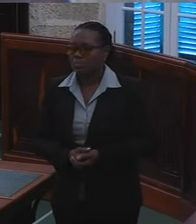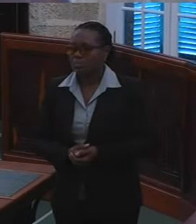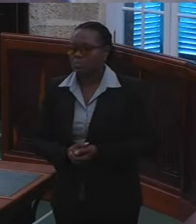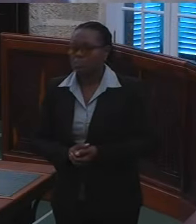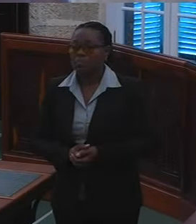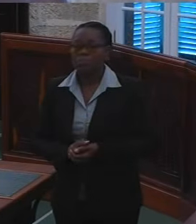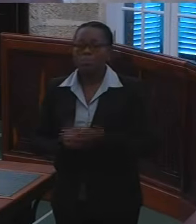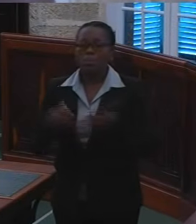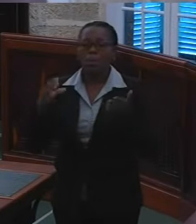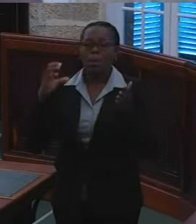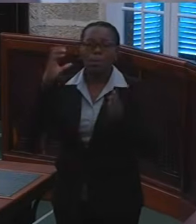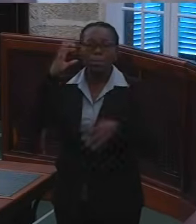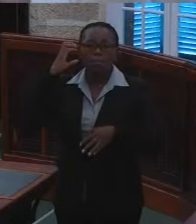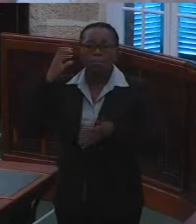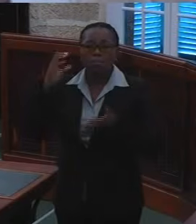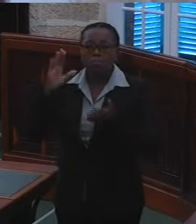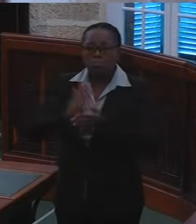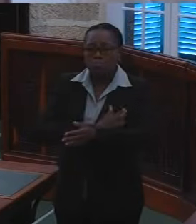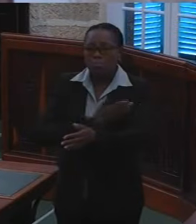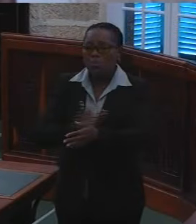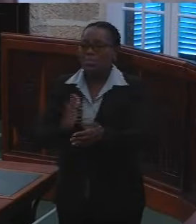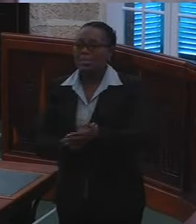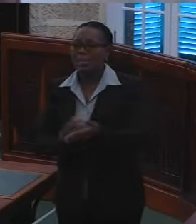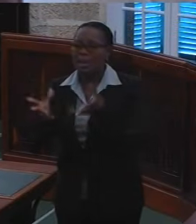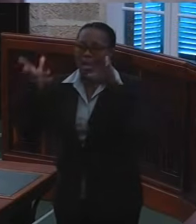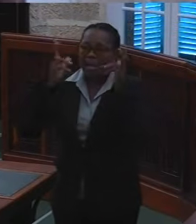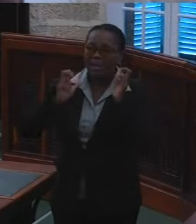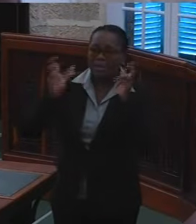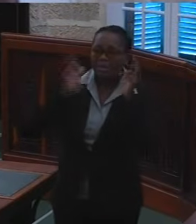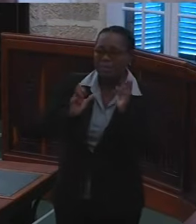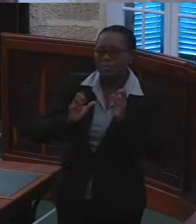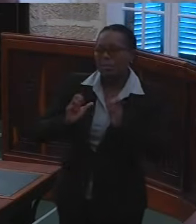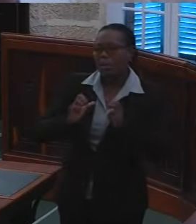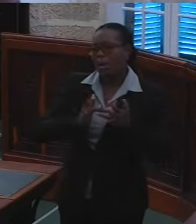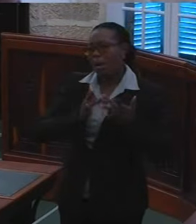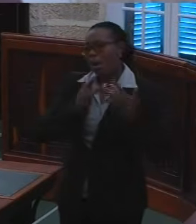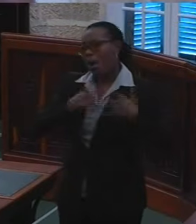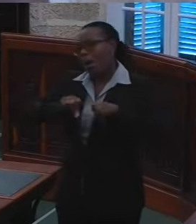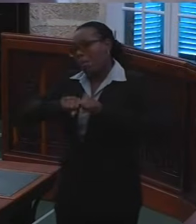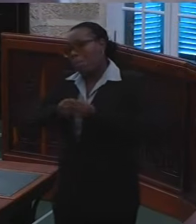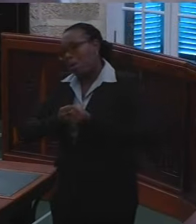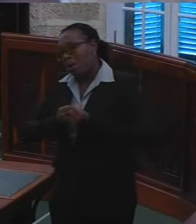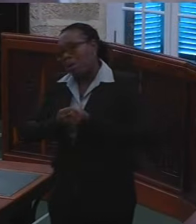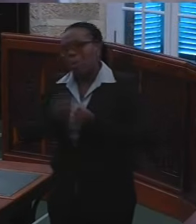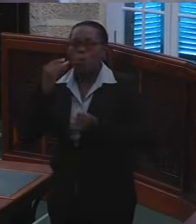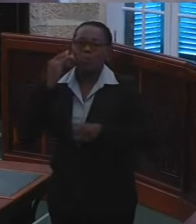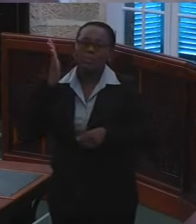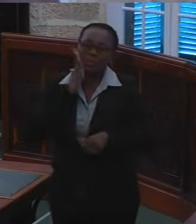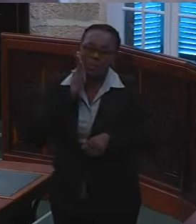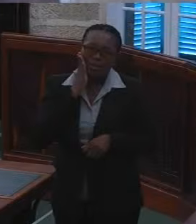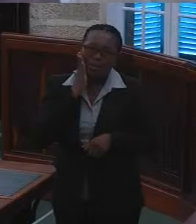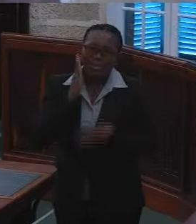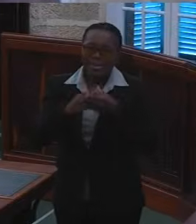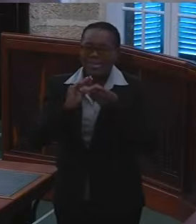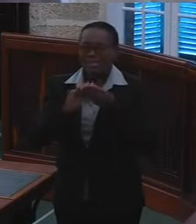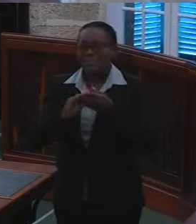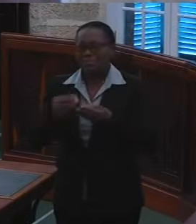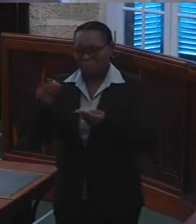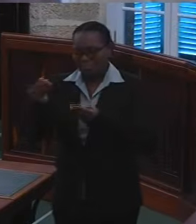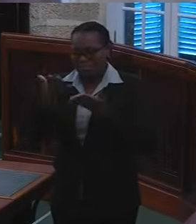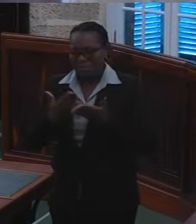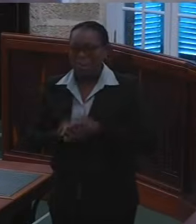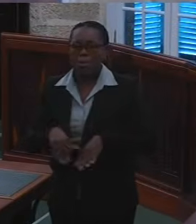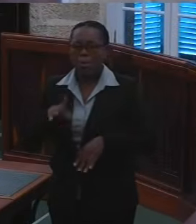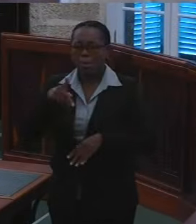playing music and listening to it's Heartbreak Hotel. My Parliament, St. Thomas would tell me Heartbreak Hotel. That was by